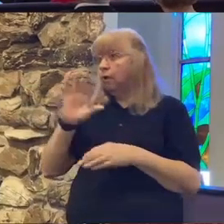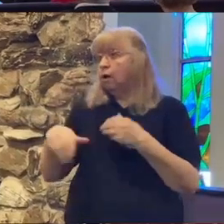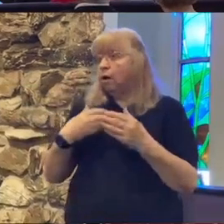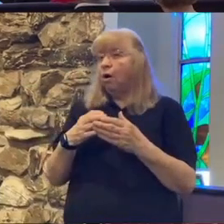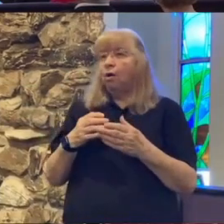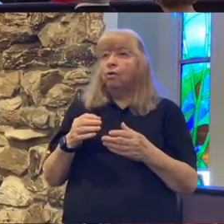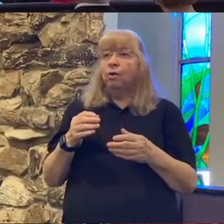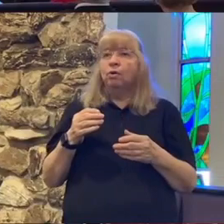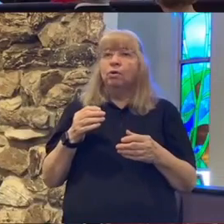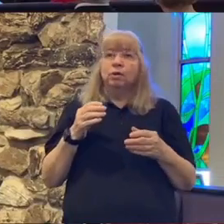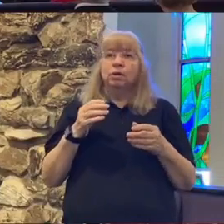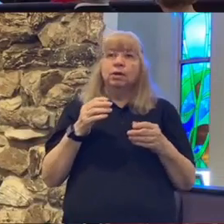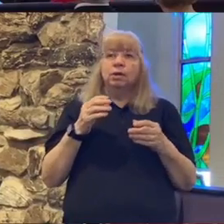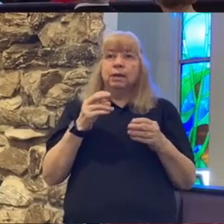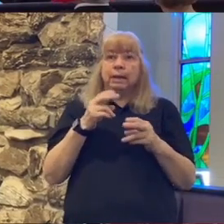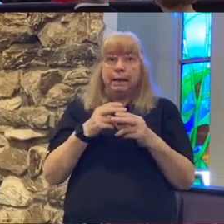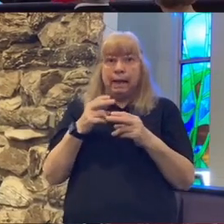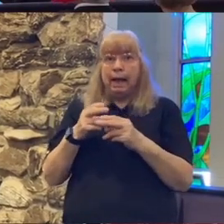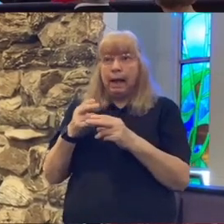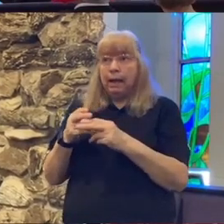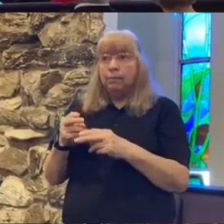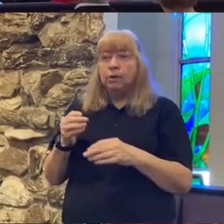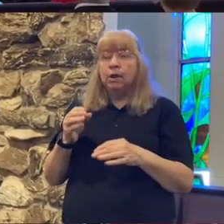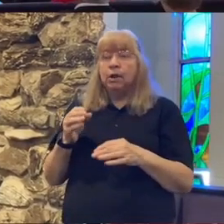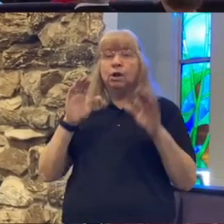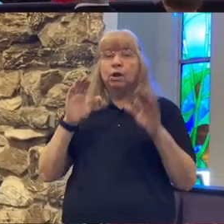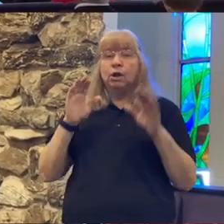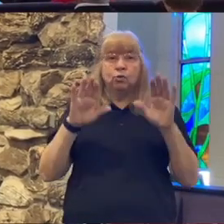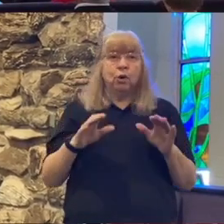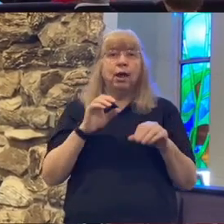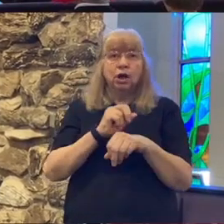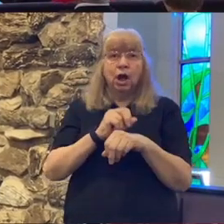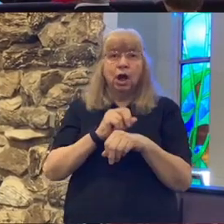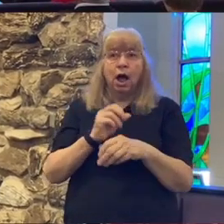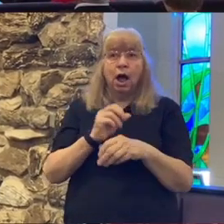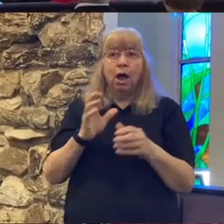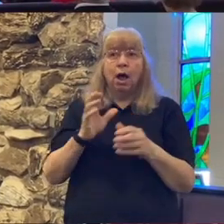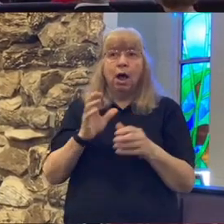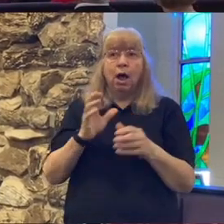towns, countries. You did a great job with that.